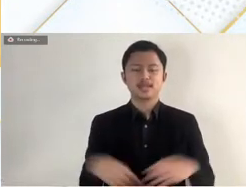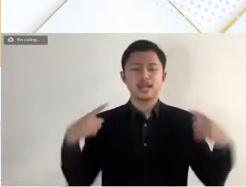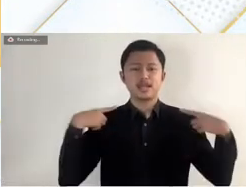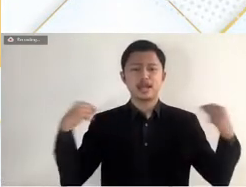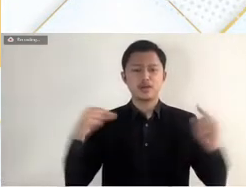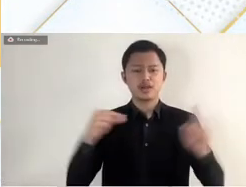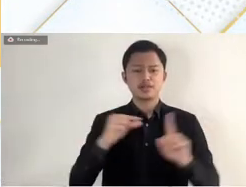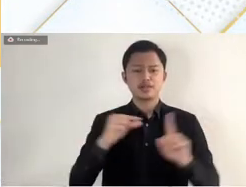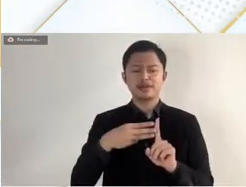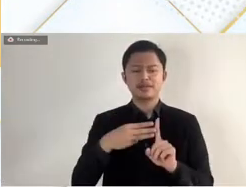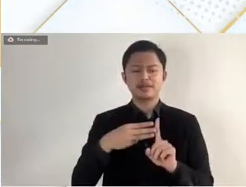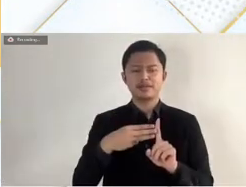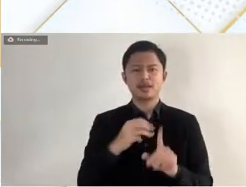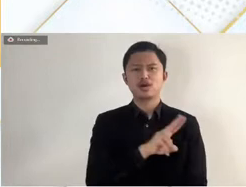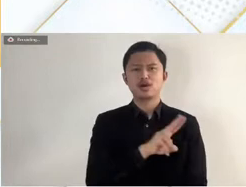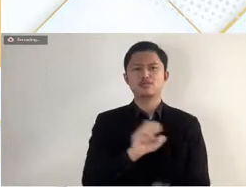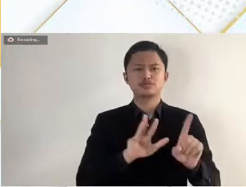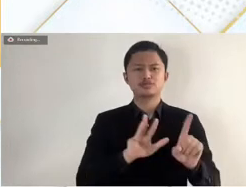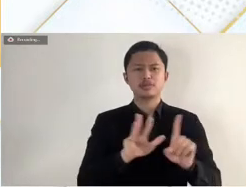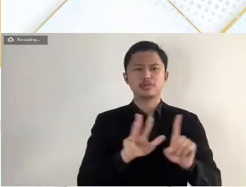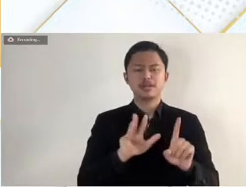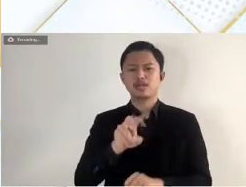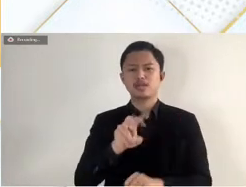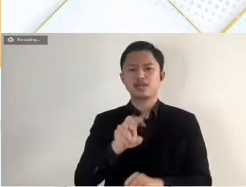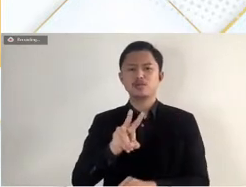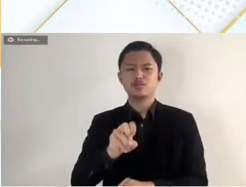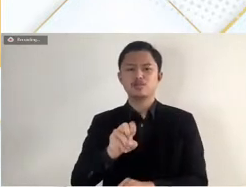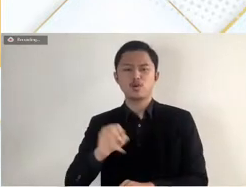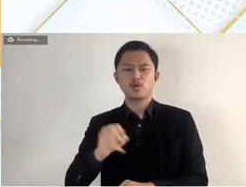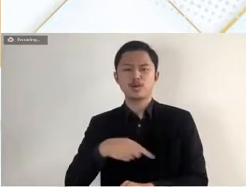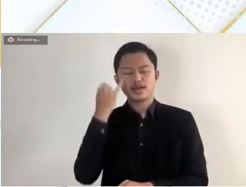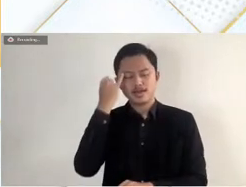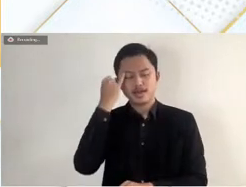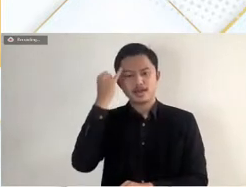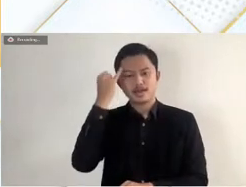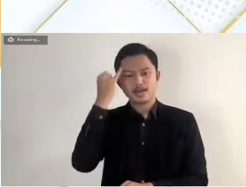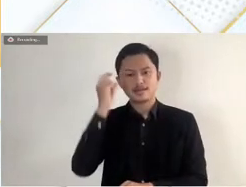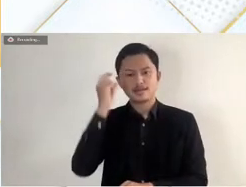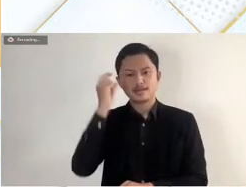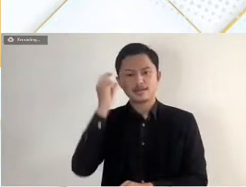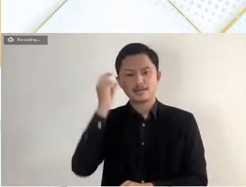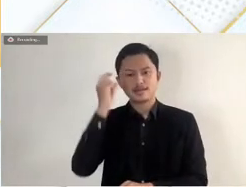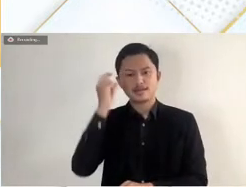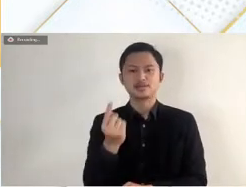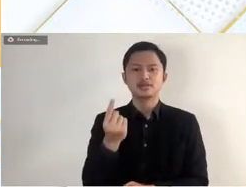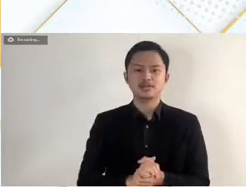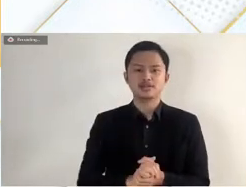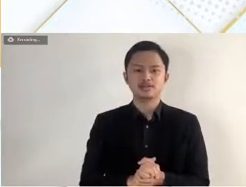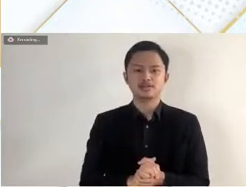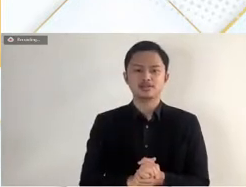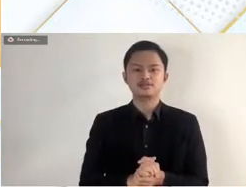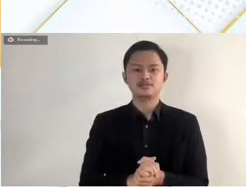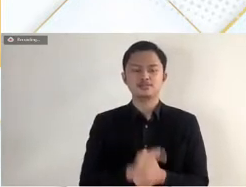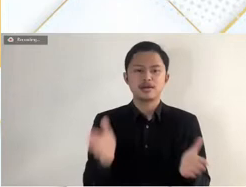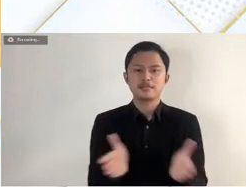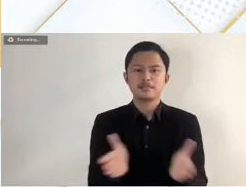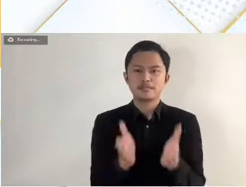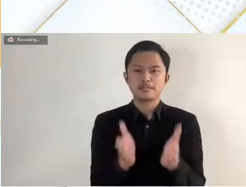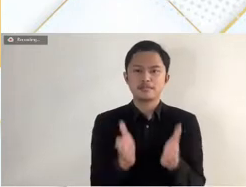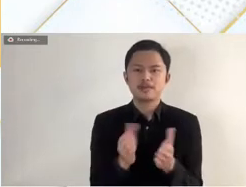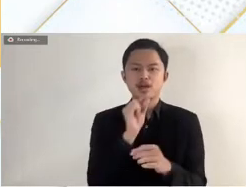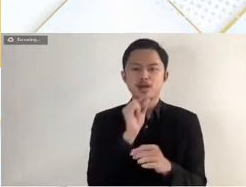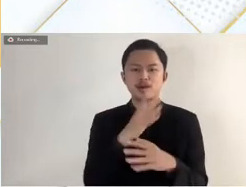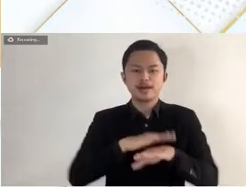and 2020, we initiated the adoption of presidential statement on improving safety and